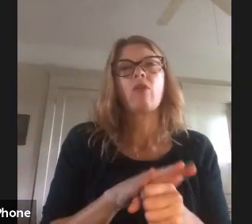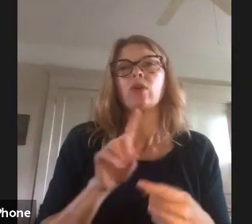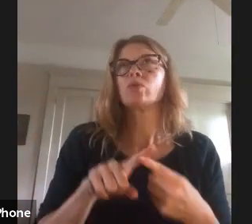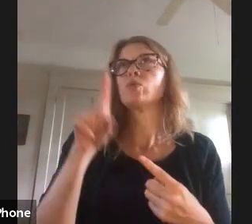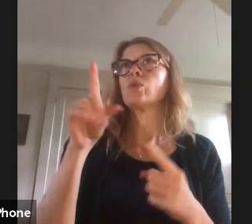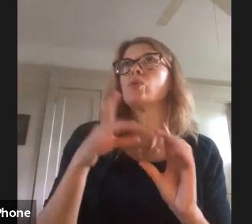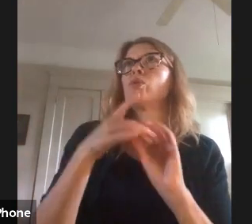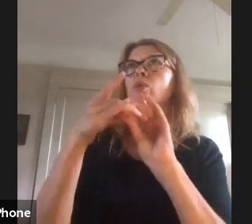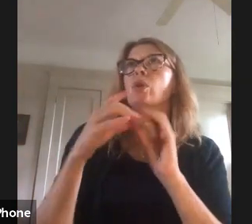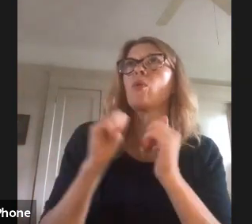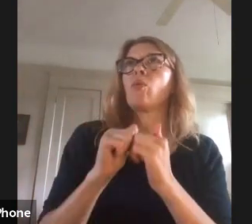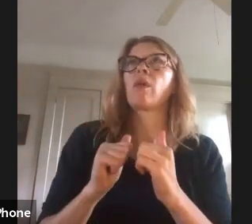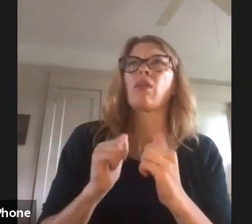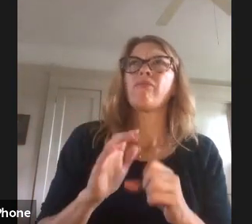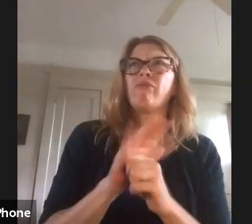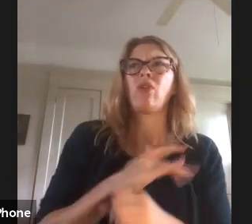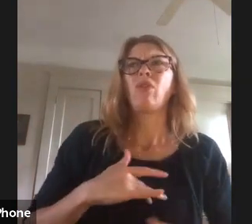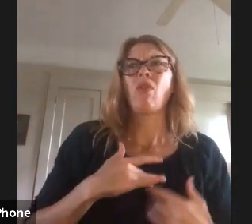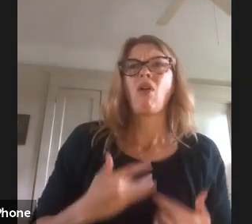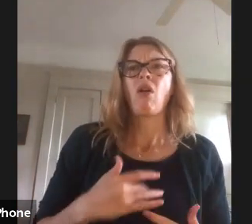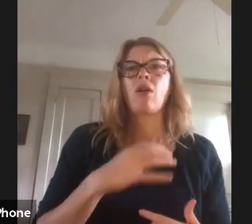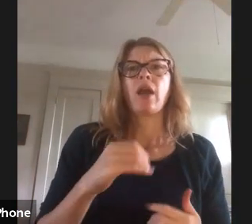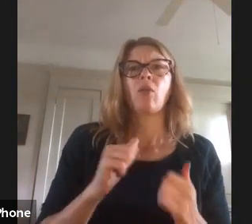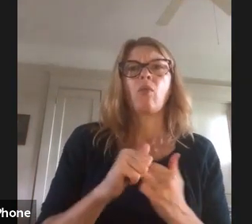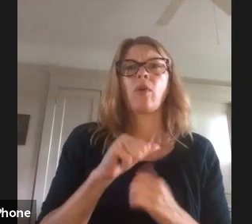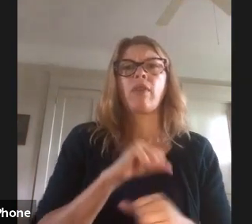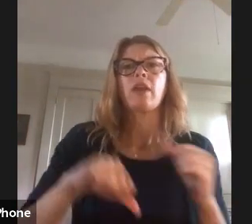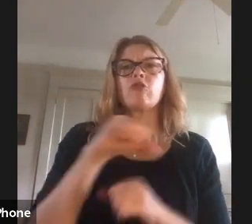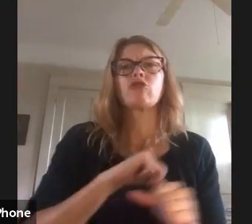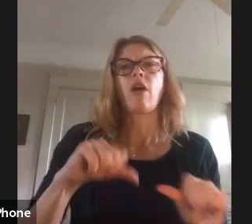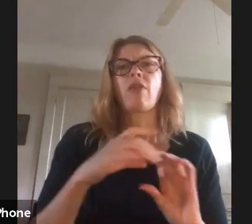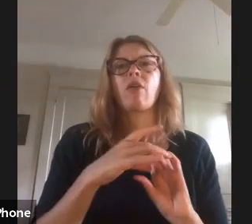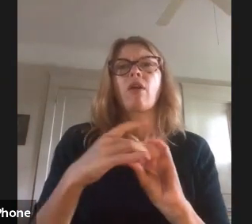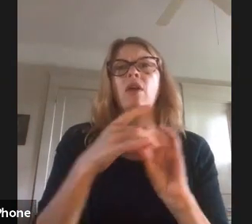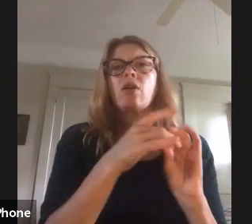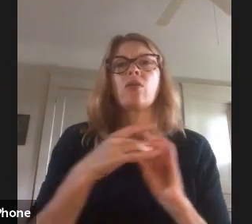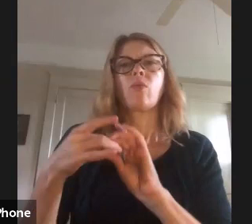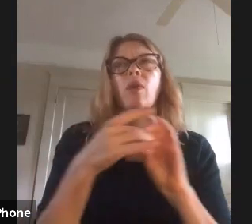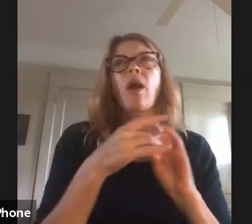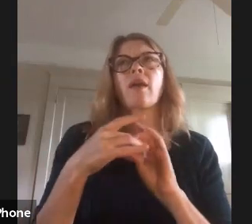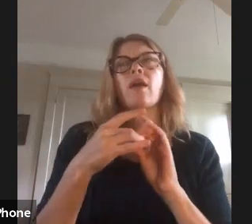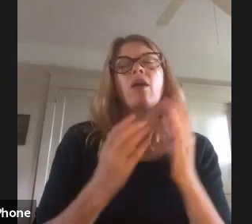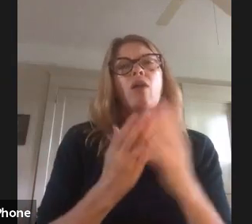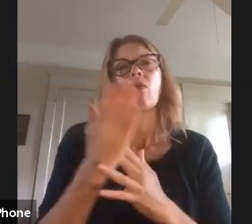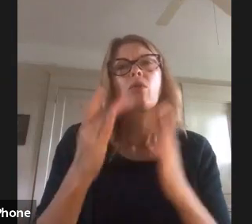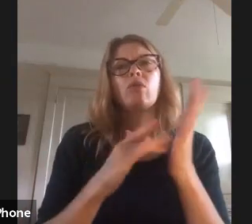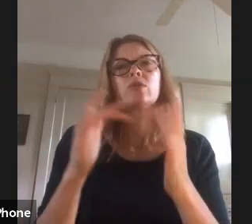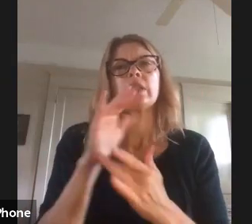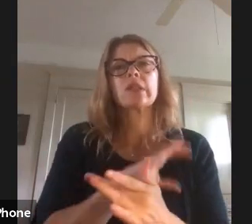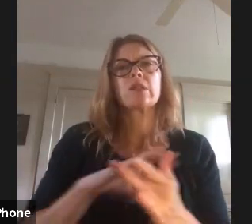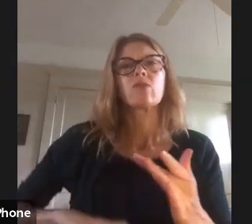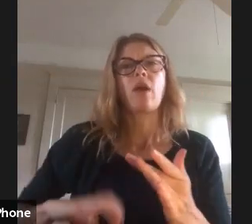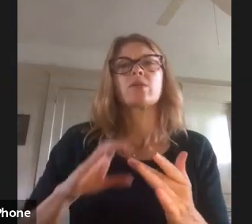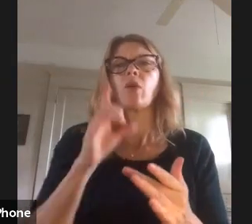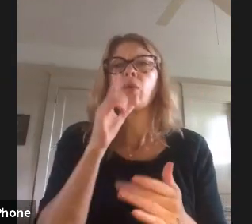one another with pure affection. Through Jesus Christ, our Lord, who lives and reigns with you and the Holy